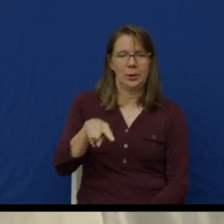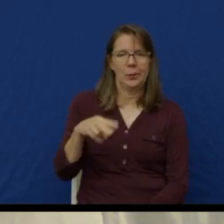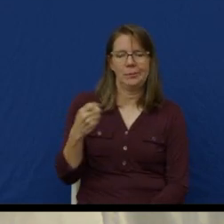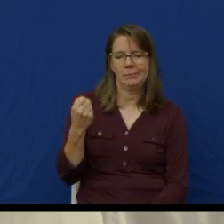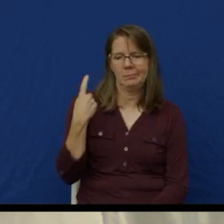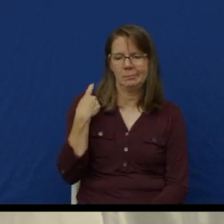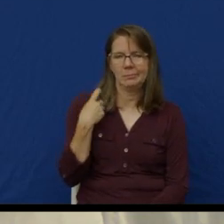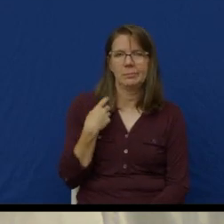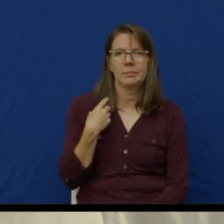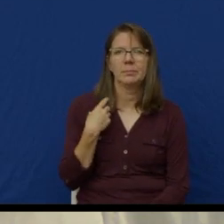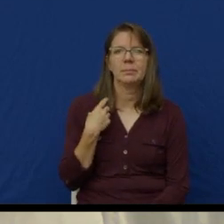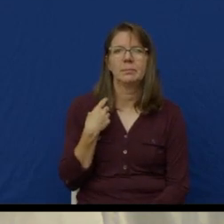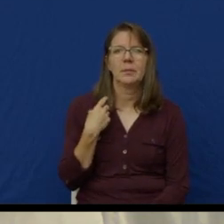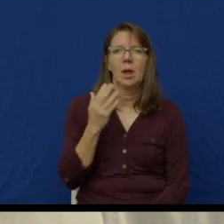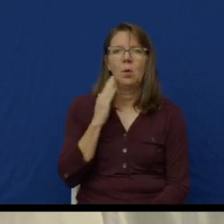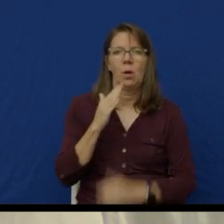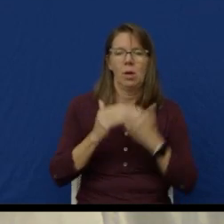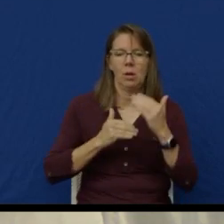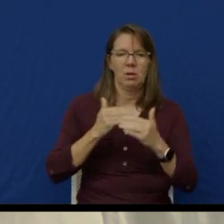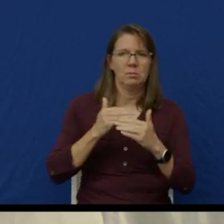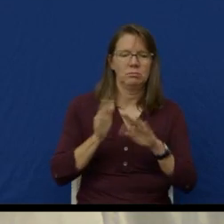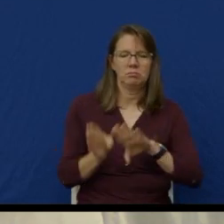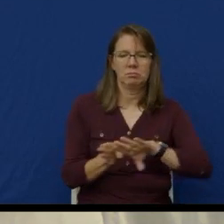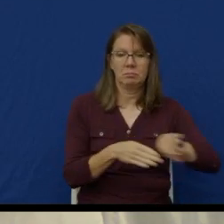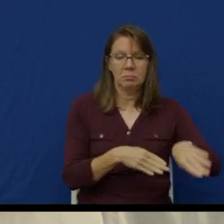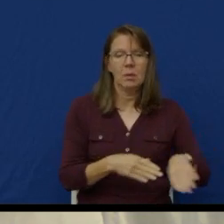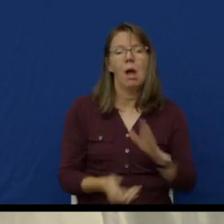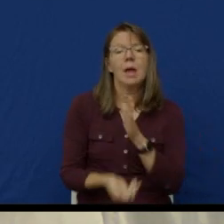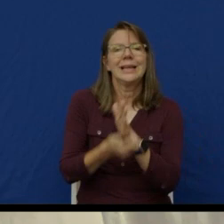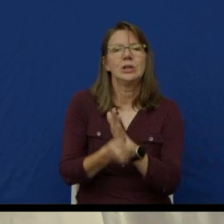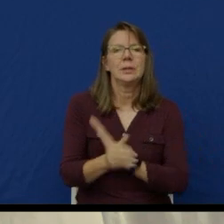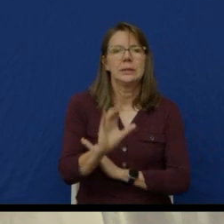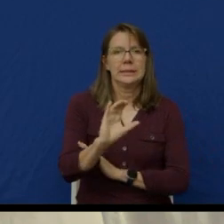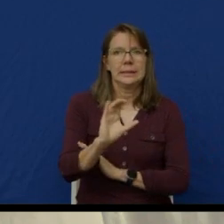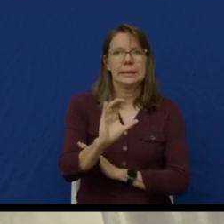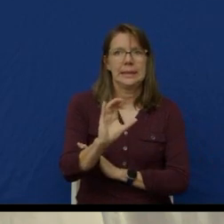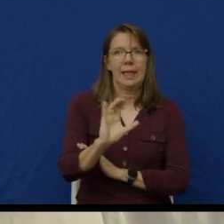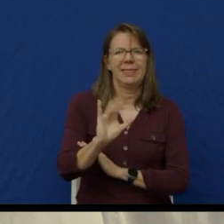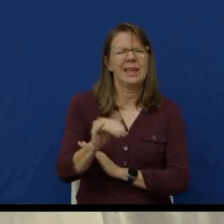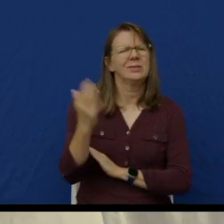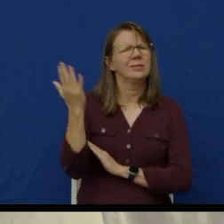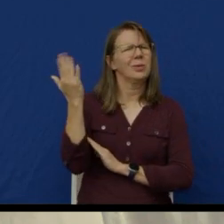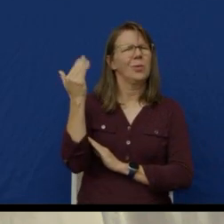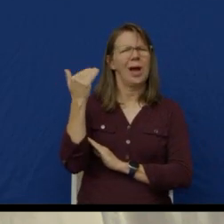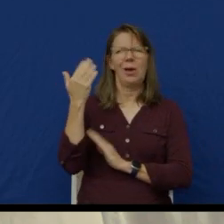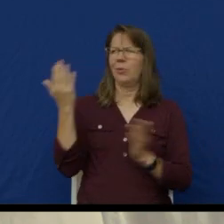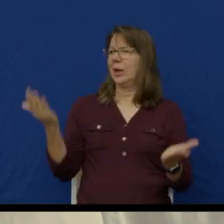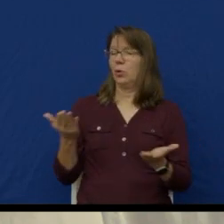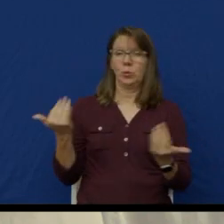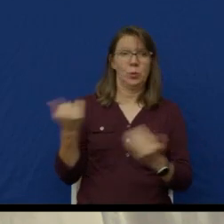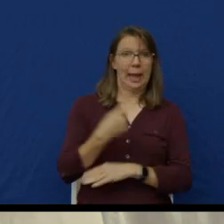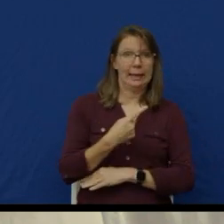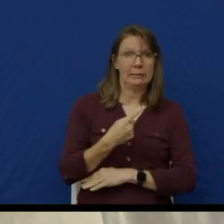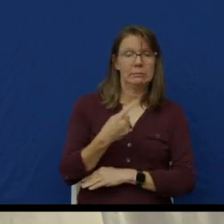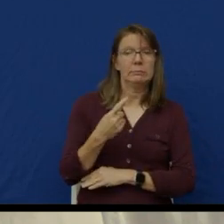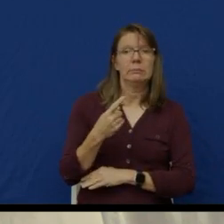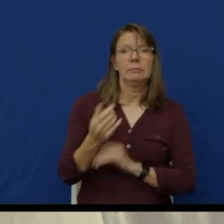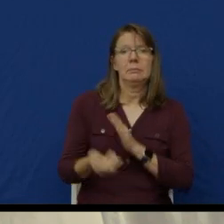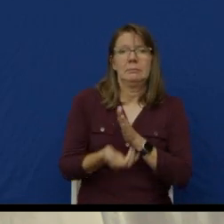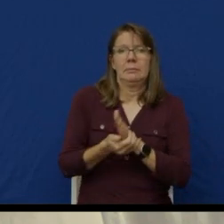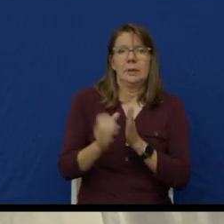I won't go through that. Attachment C is basically why we are here today. These are